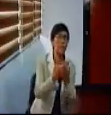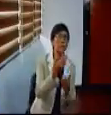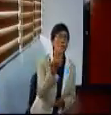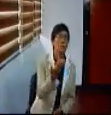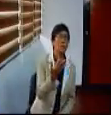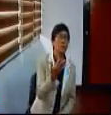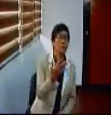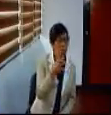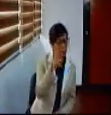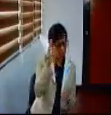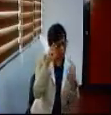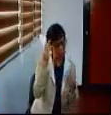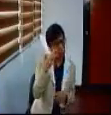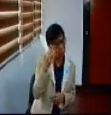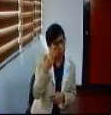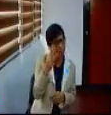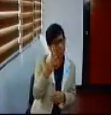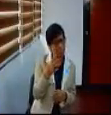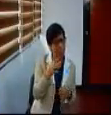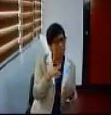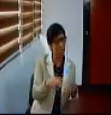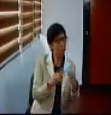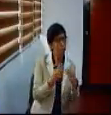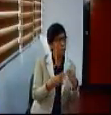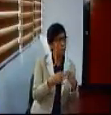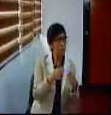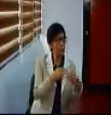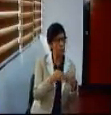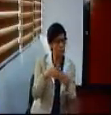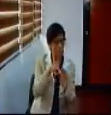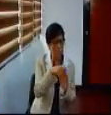just wondering, based on the guiding principle of